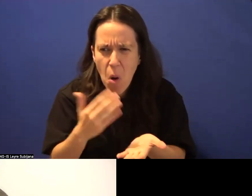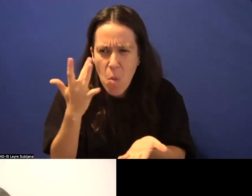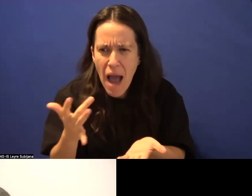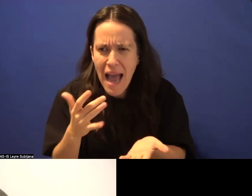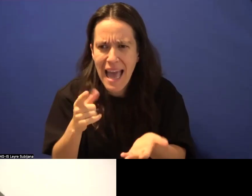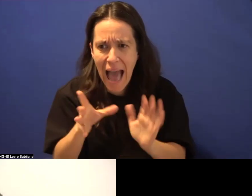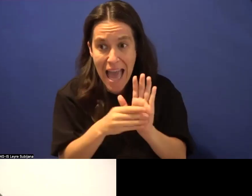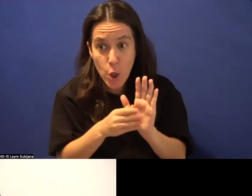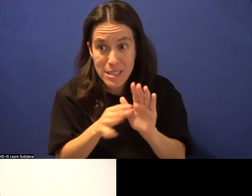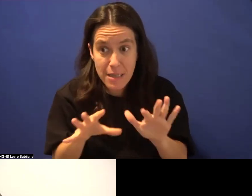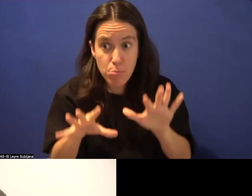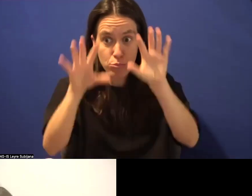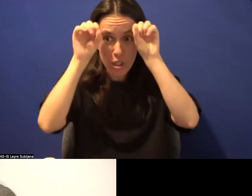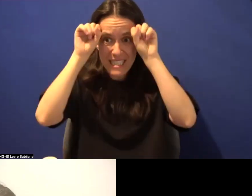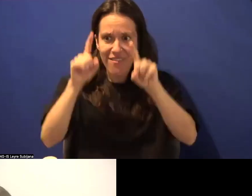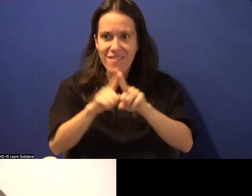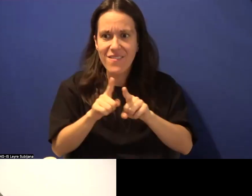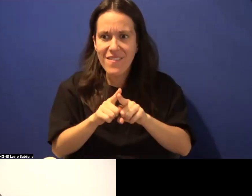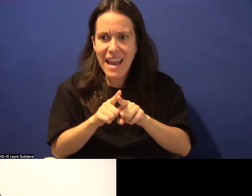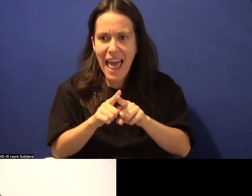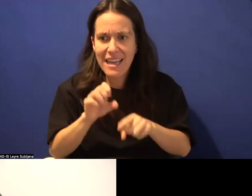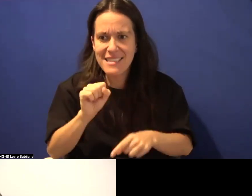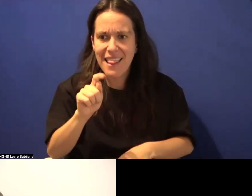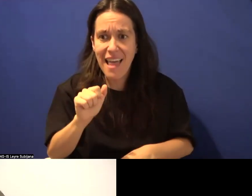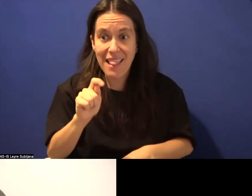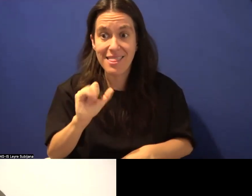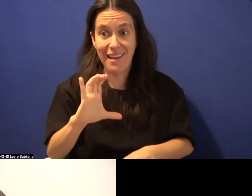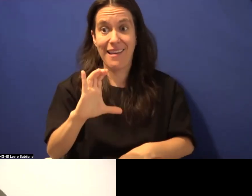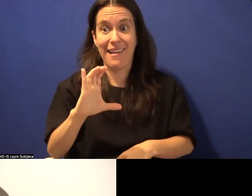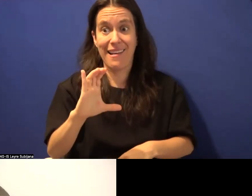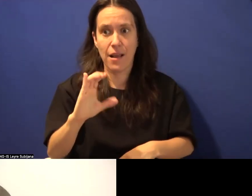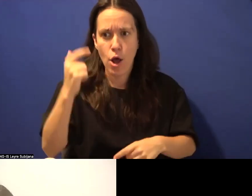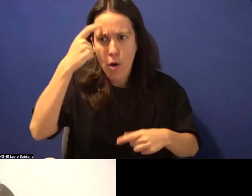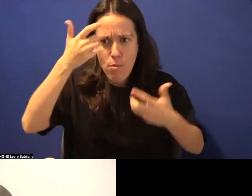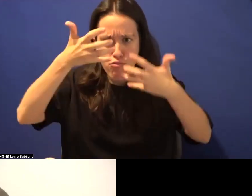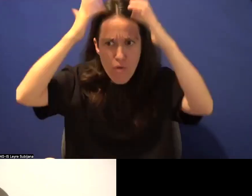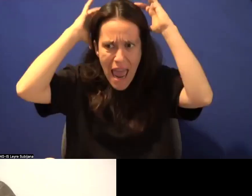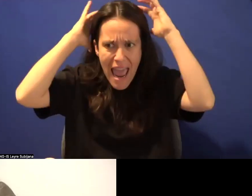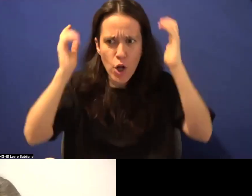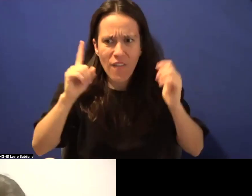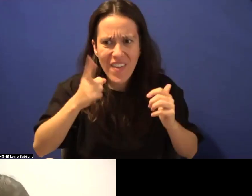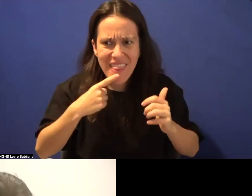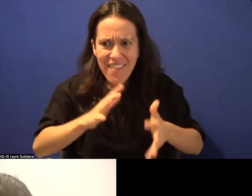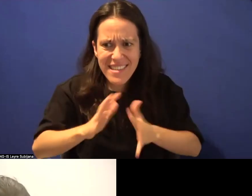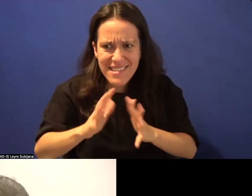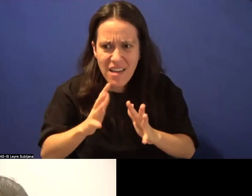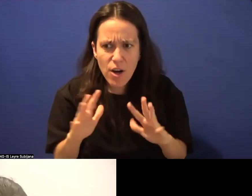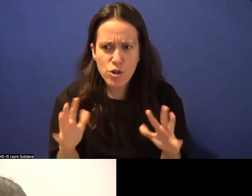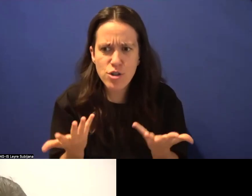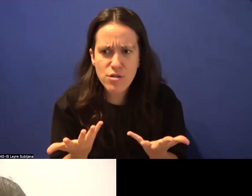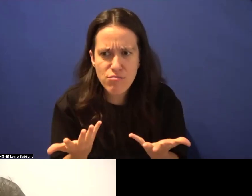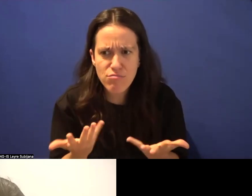perceived as relatively static by the brain of deaf signers, based on voltage maps in